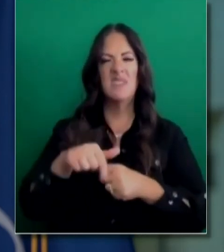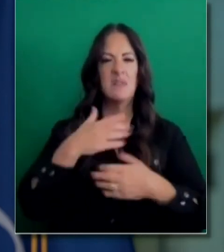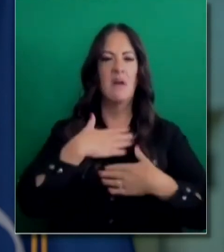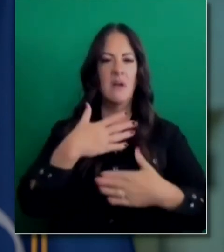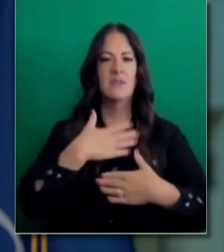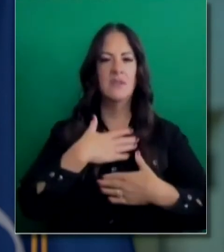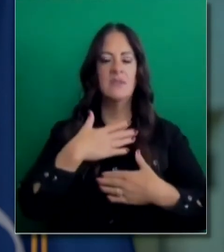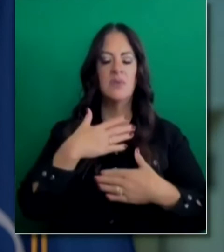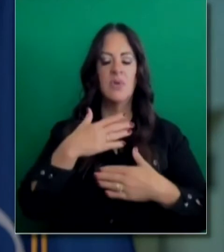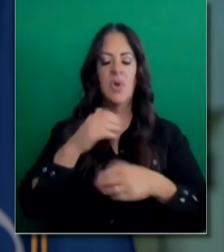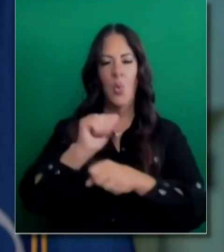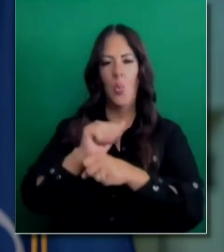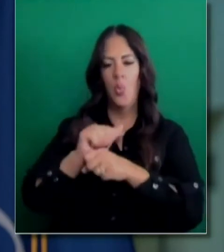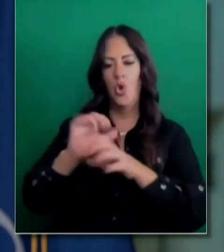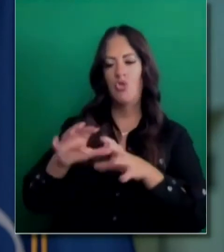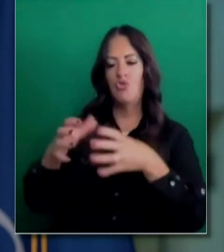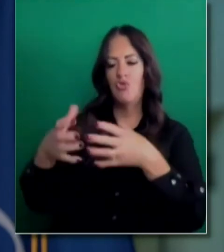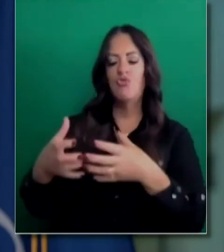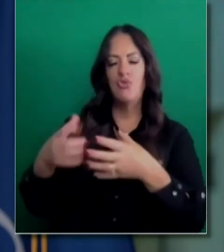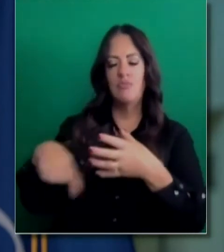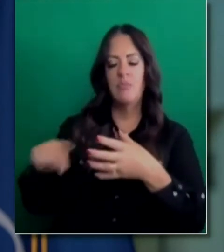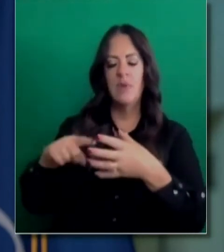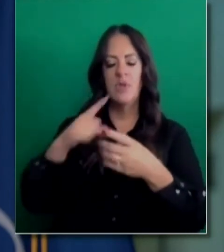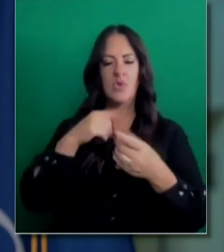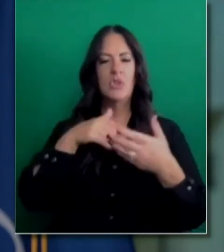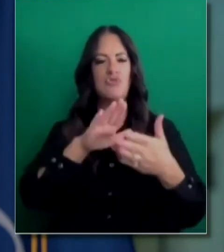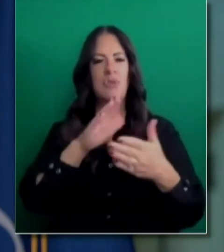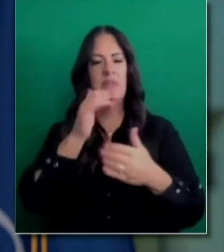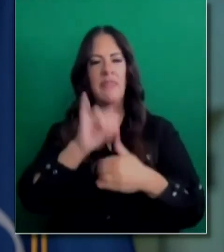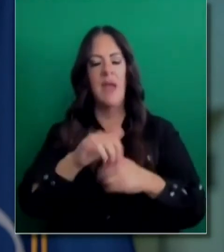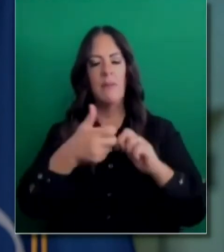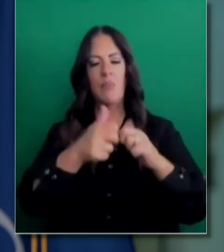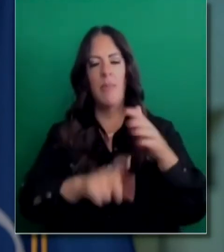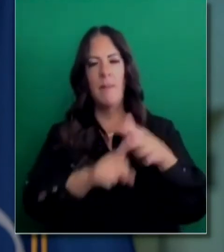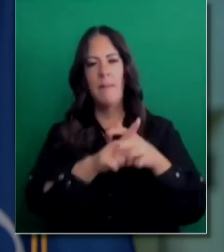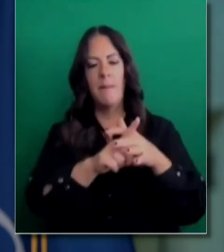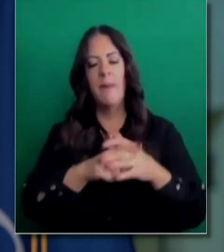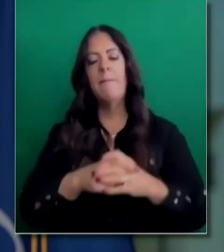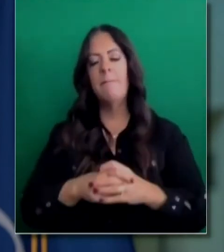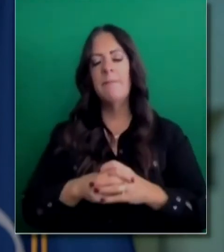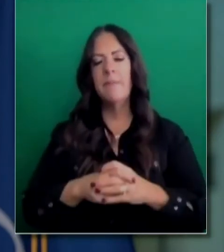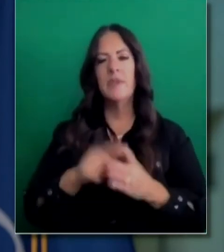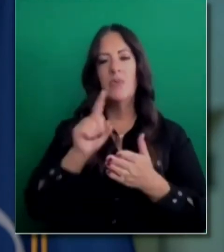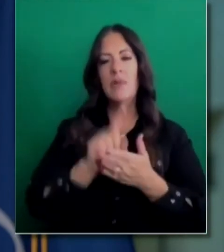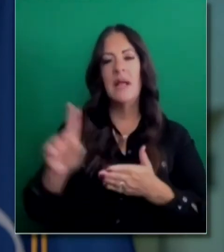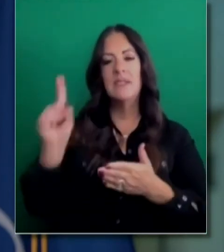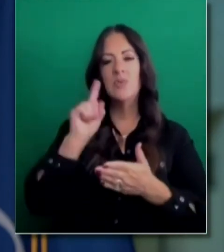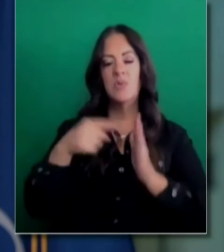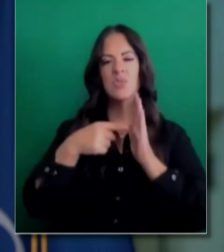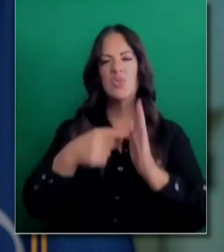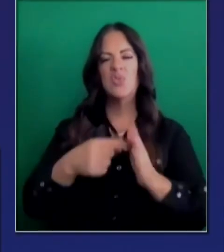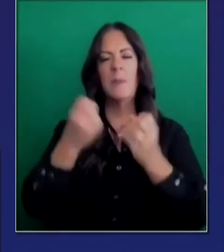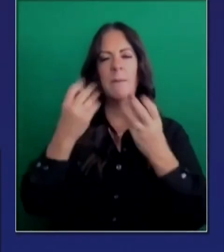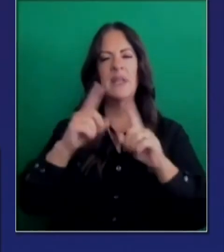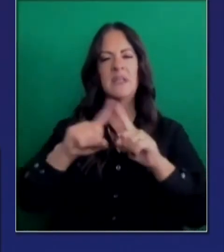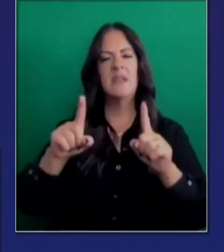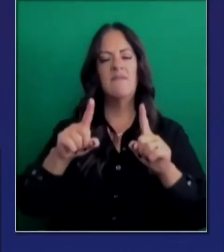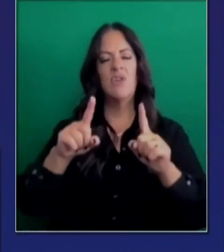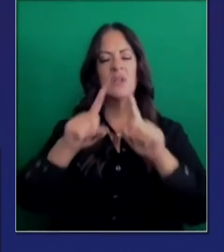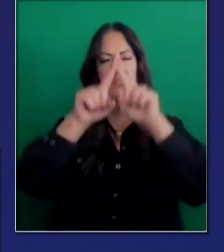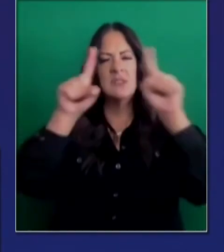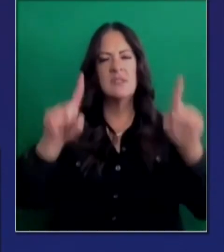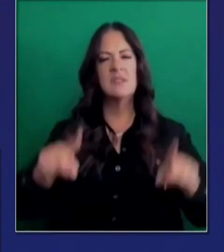And last week we put out a deck of slides socializing some of the improvements we've made in terms